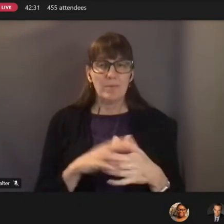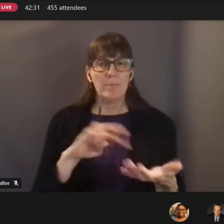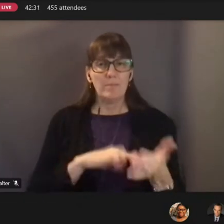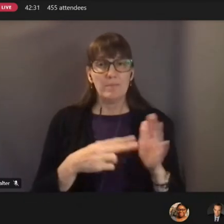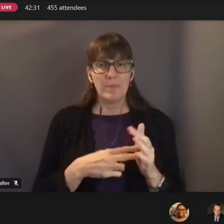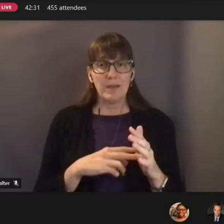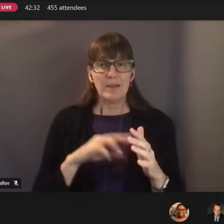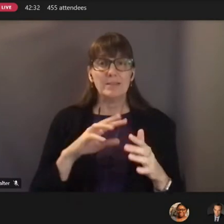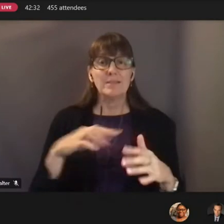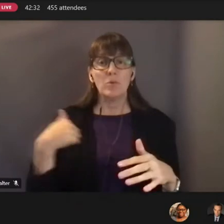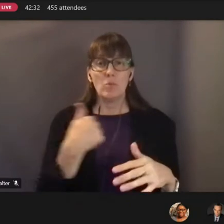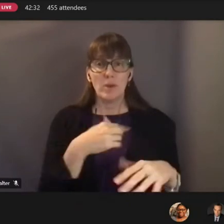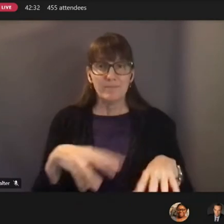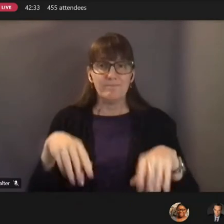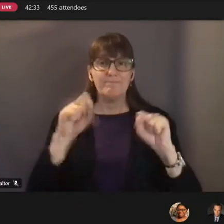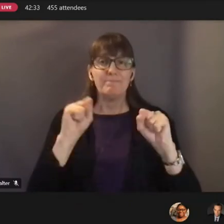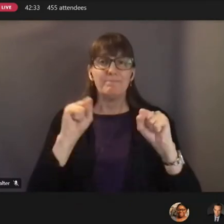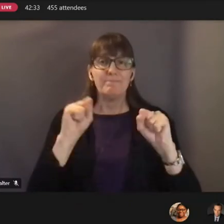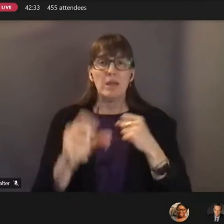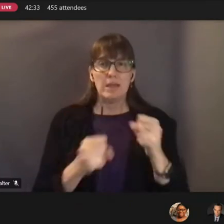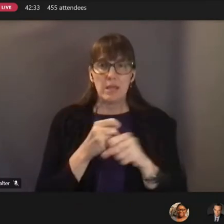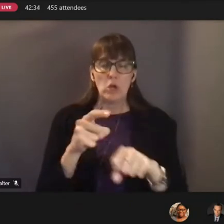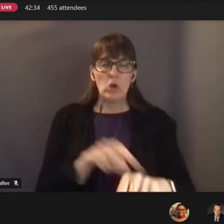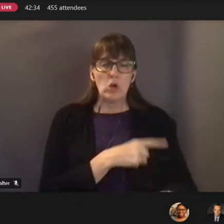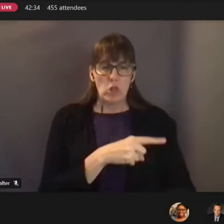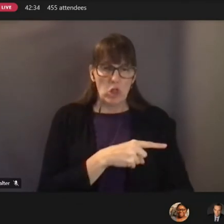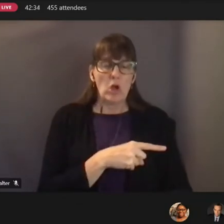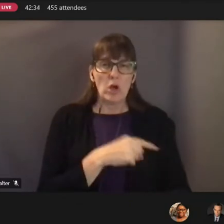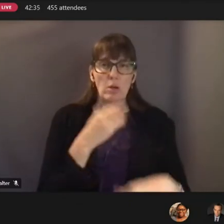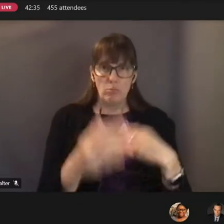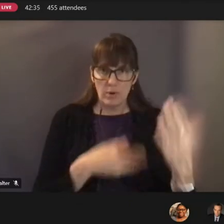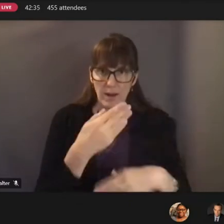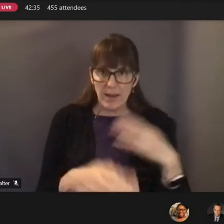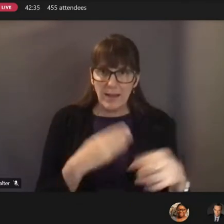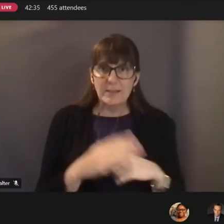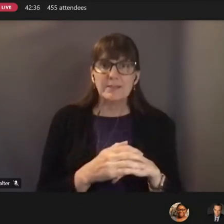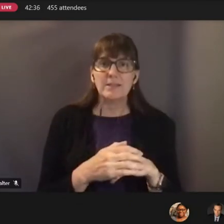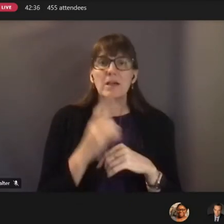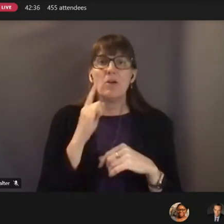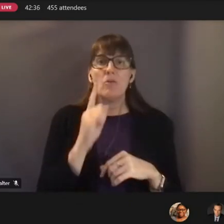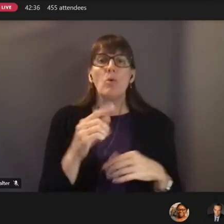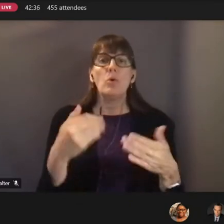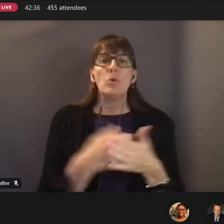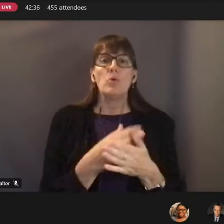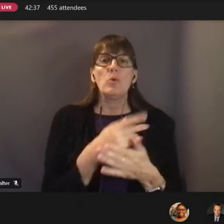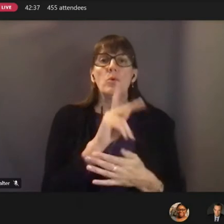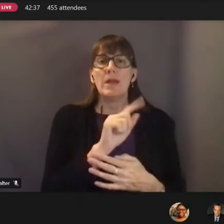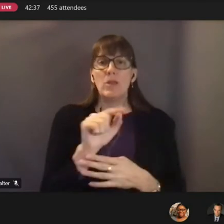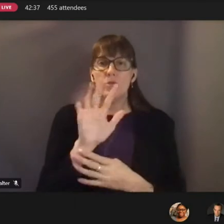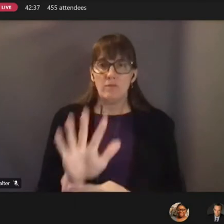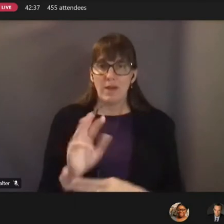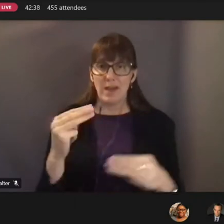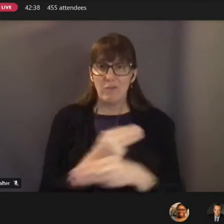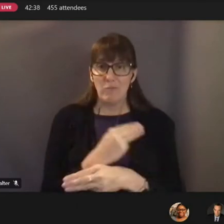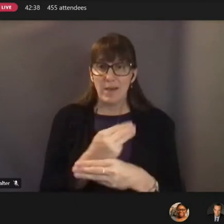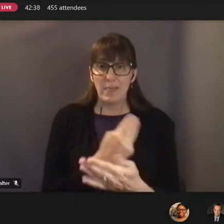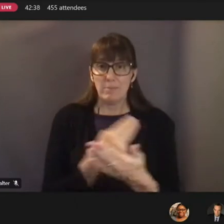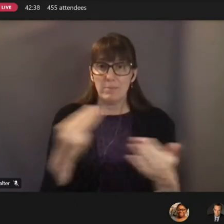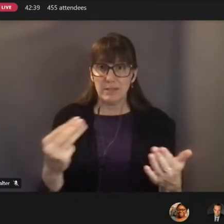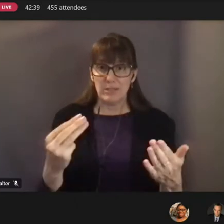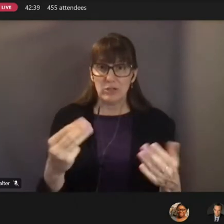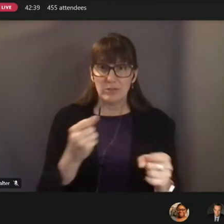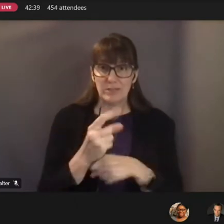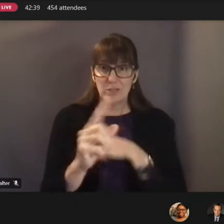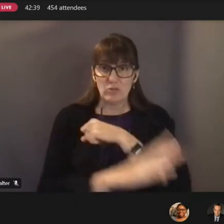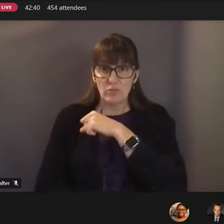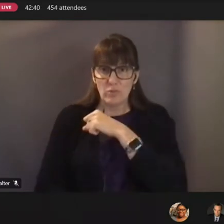process to review, field test, select, and implement new K-5 math materials next fall. This new K-5 math